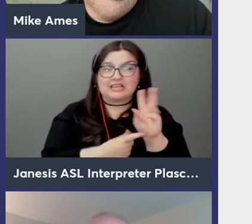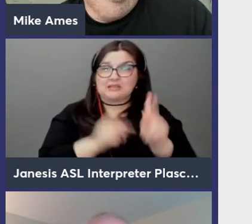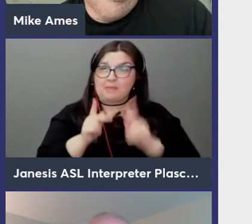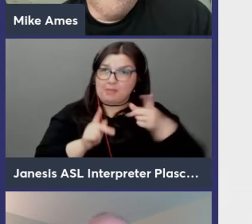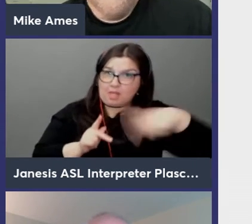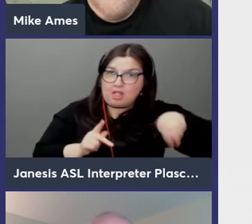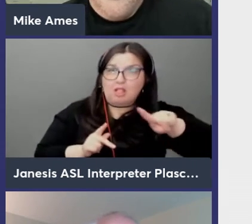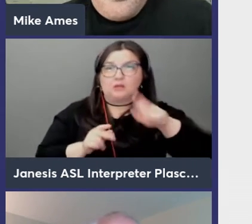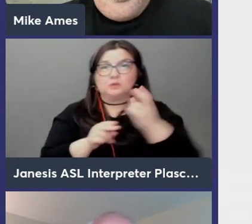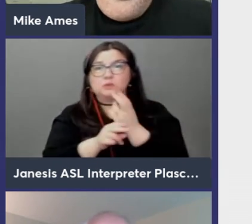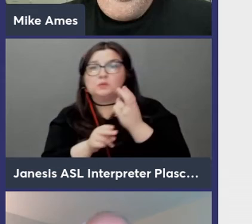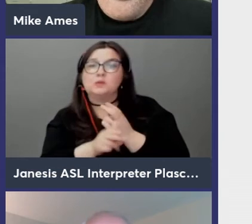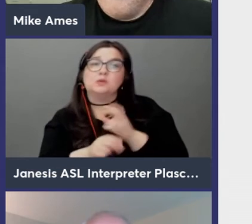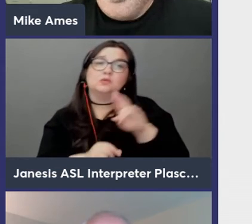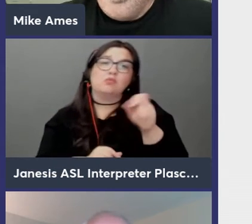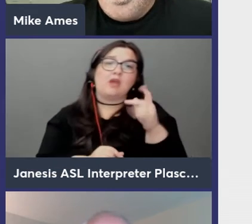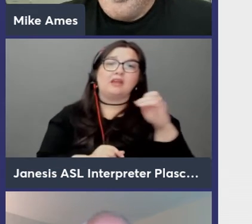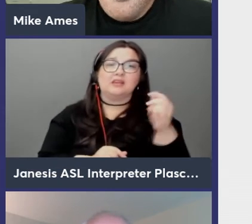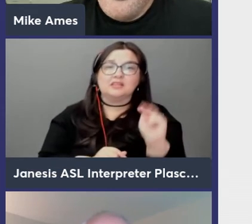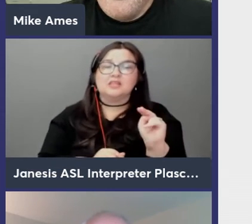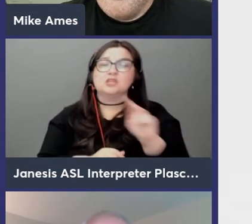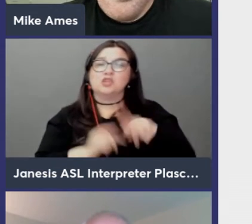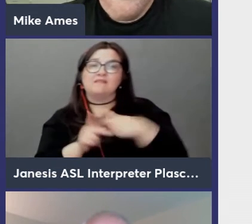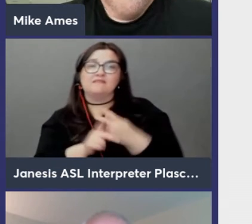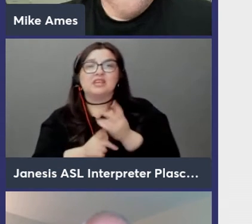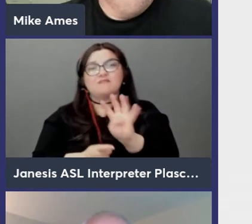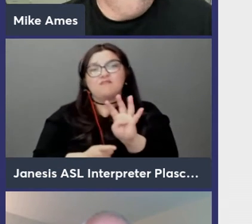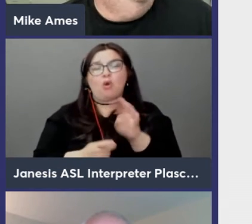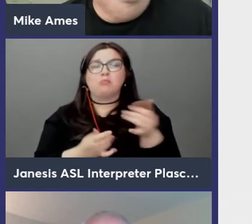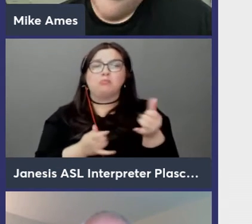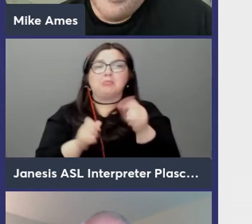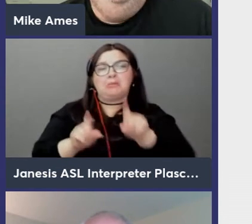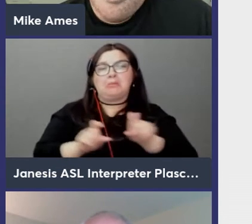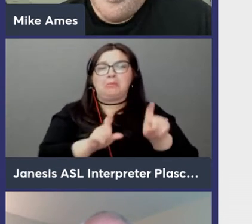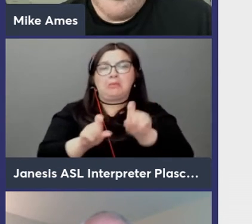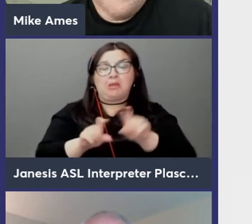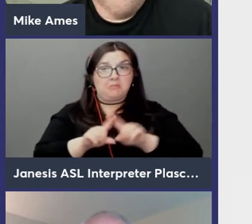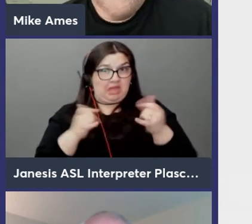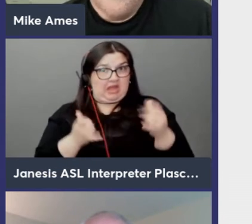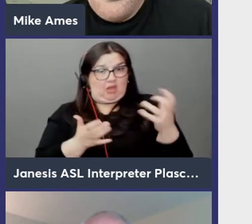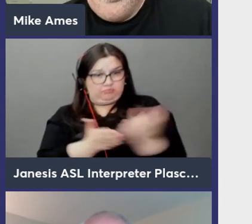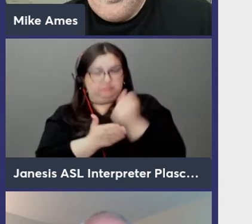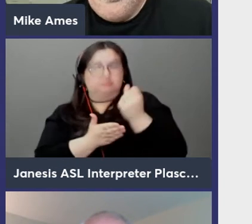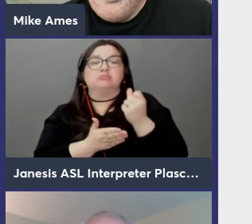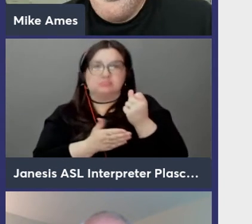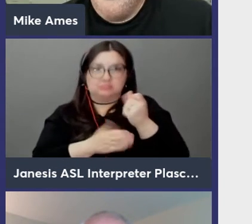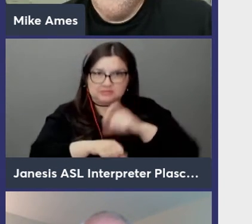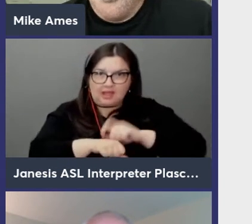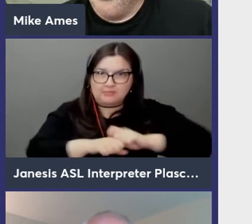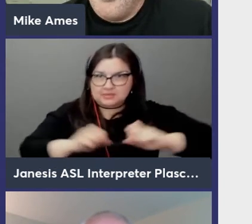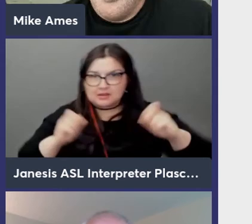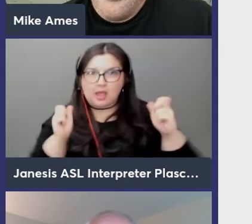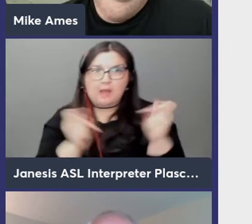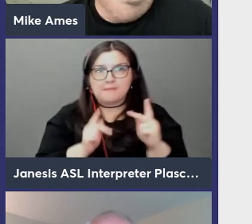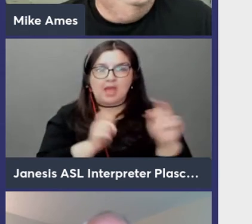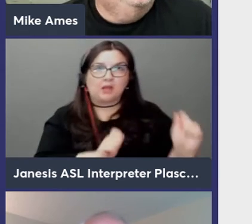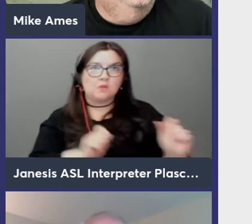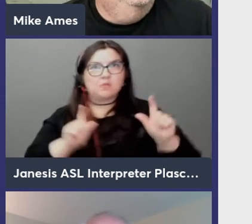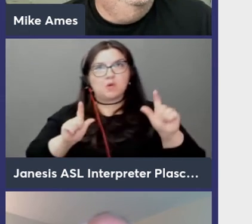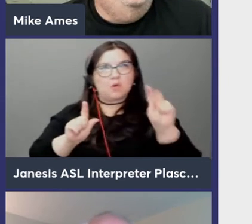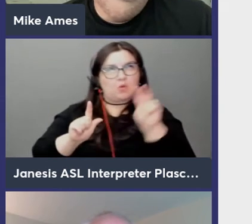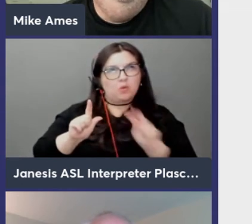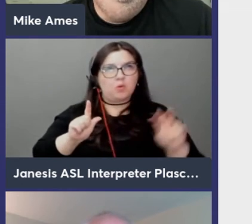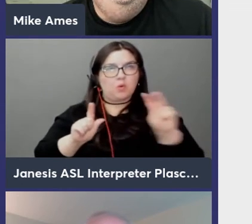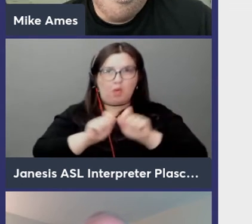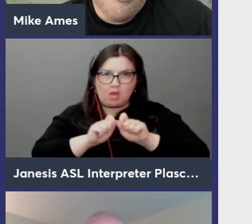Rekognition v4 or toyed around with it before, now's the time to come back and take a new, fresh look at it. We've launched